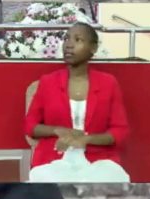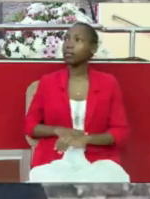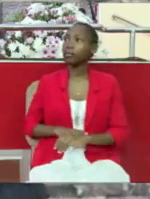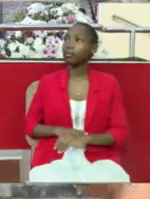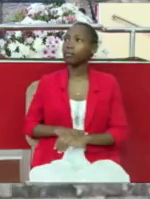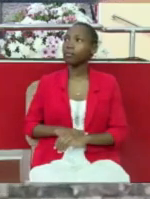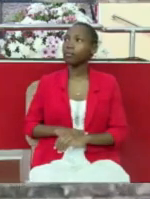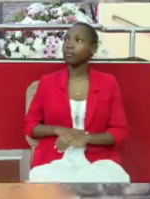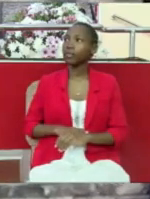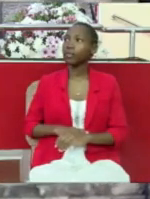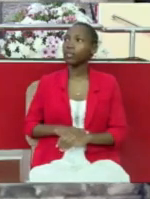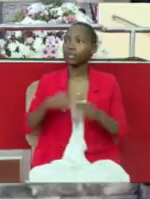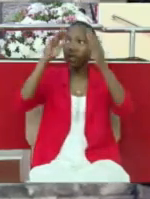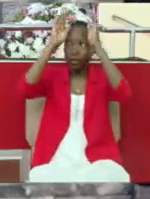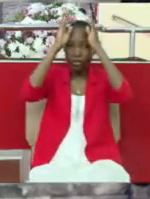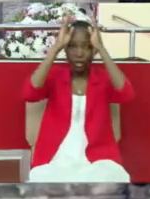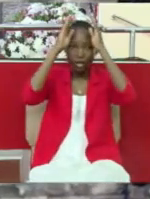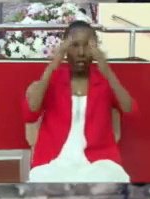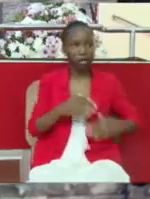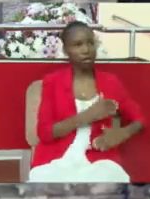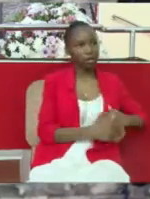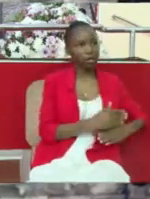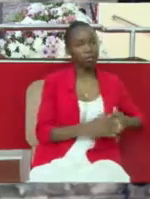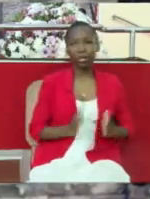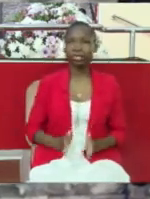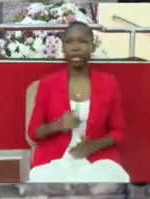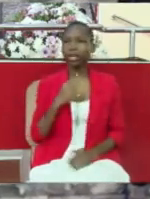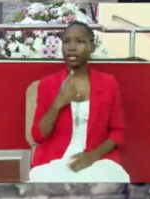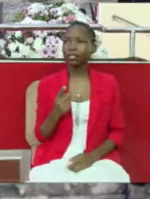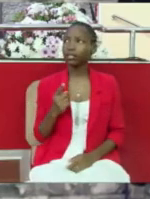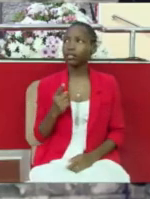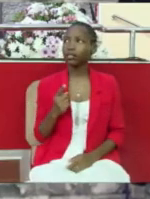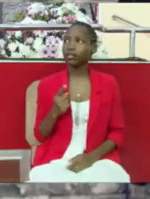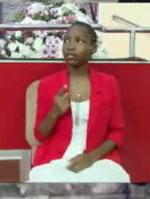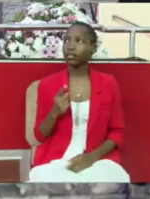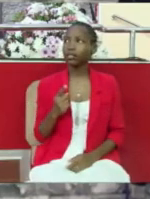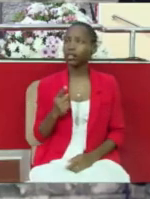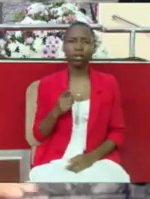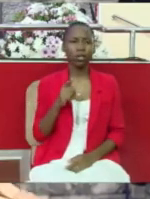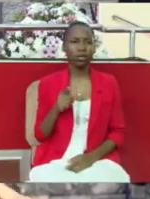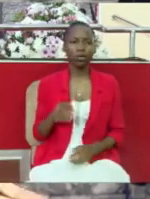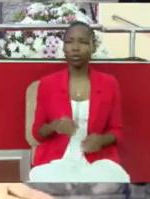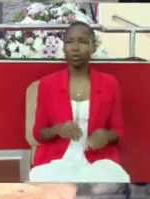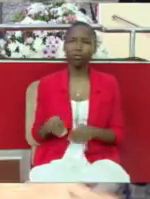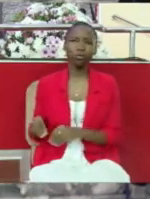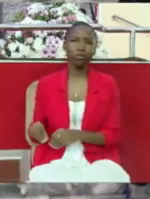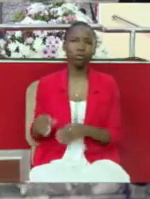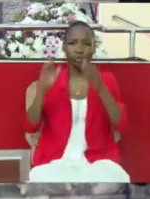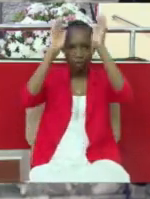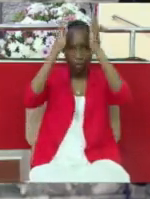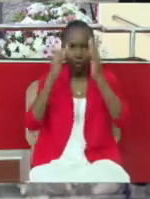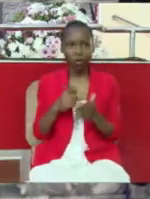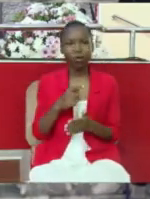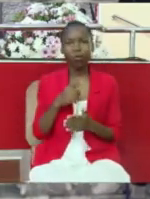basi walikuwa na neighbors they asked. Majirani wakauliza. Munapeleka wapi punda? And tumeitishwa